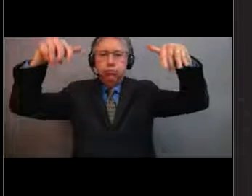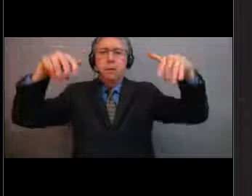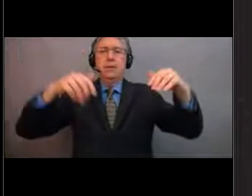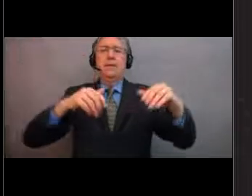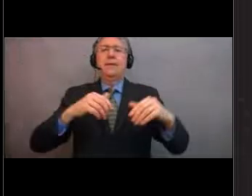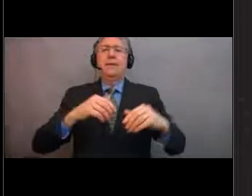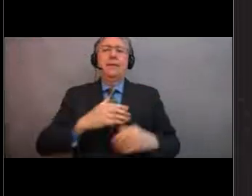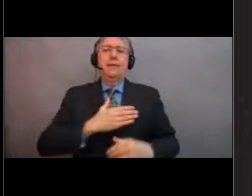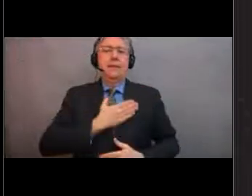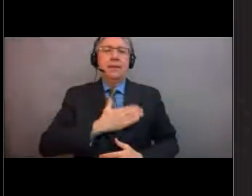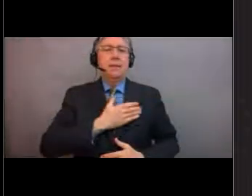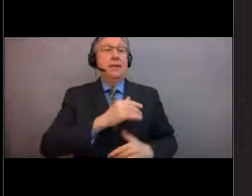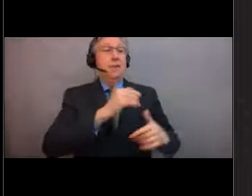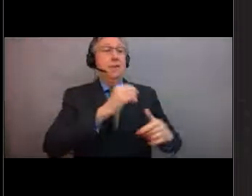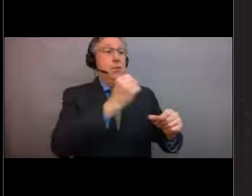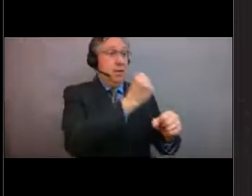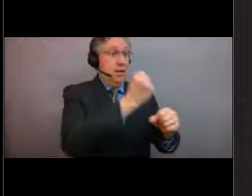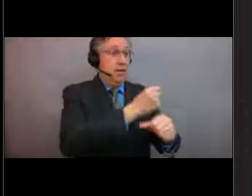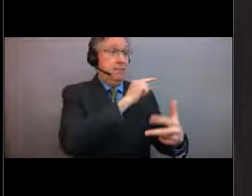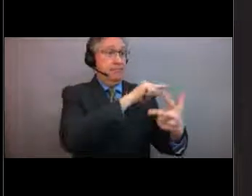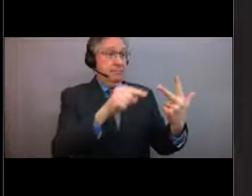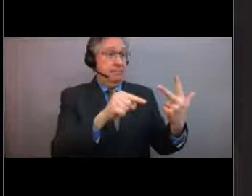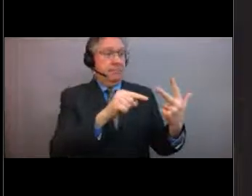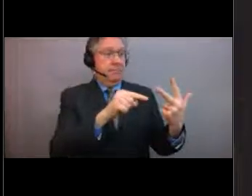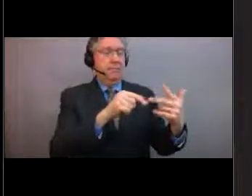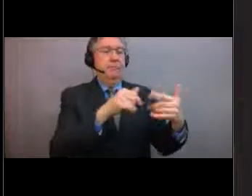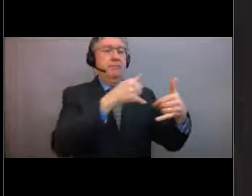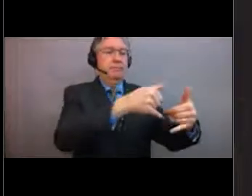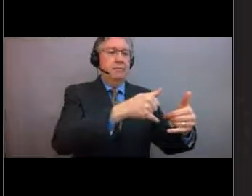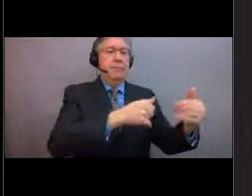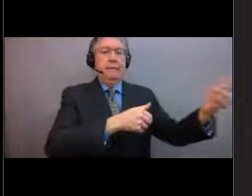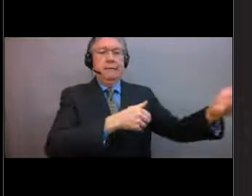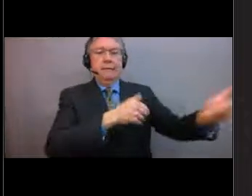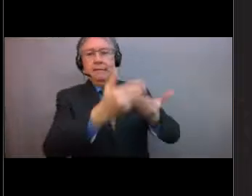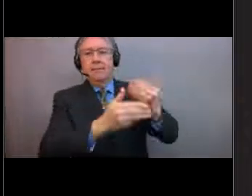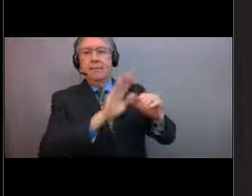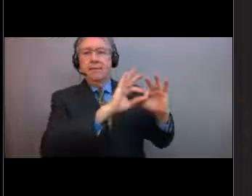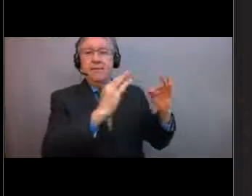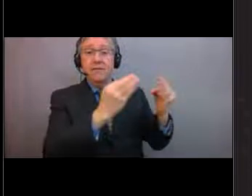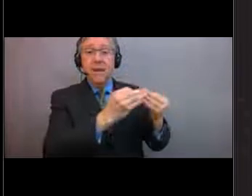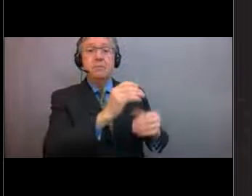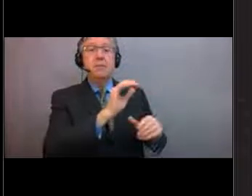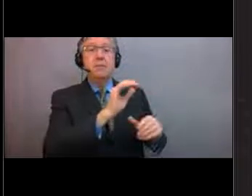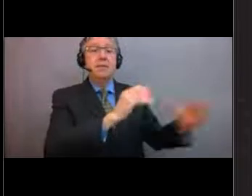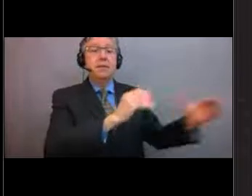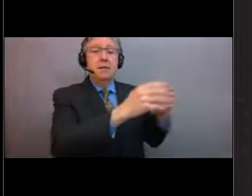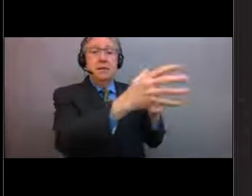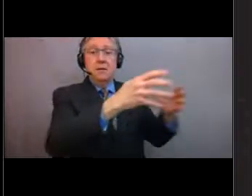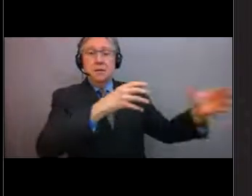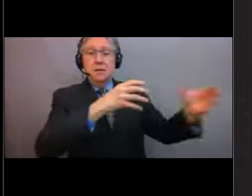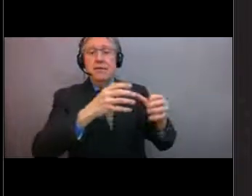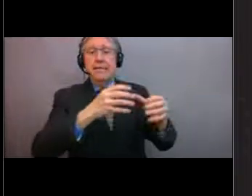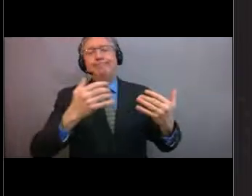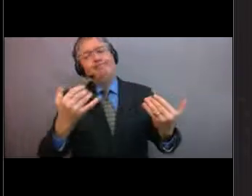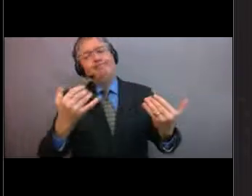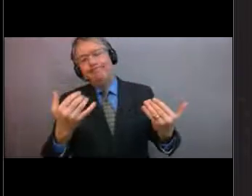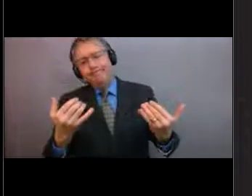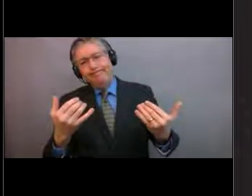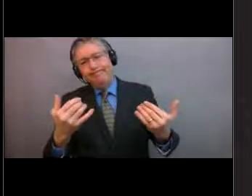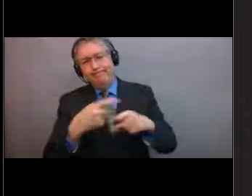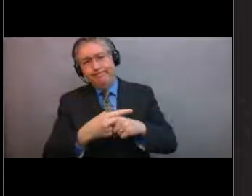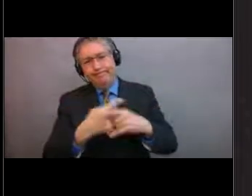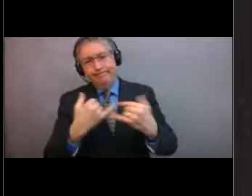the winners, or the awardees, and we unfortunately just do the best we can until we can all be back in the same place together. But a